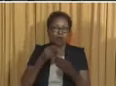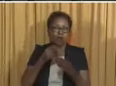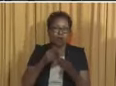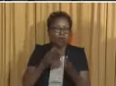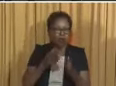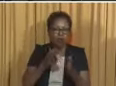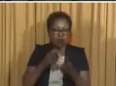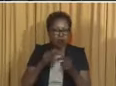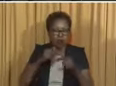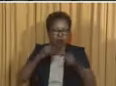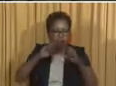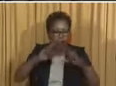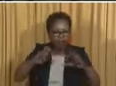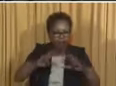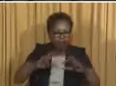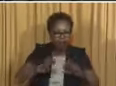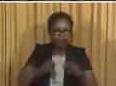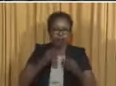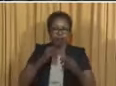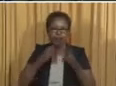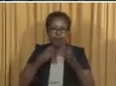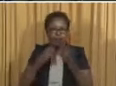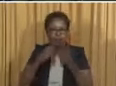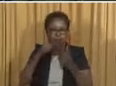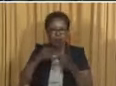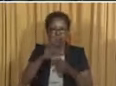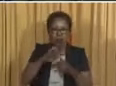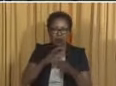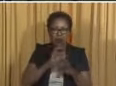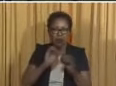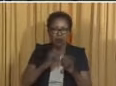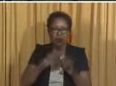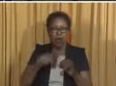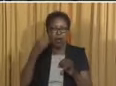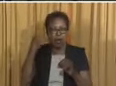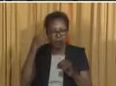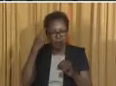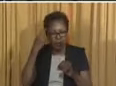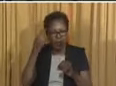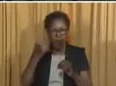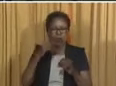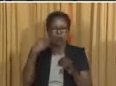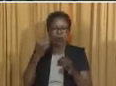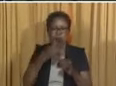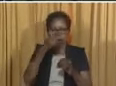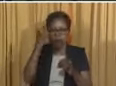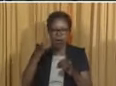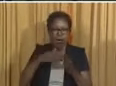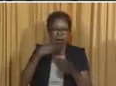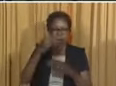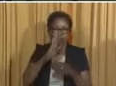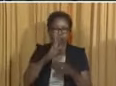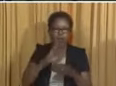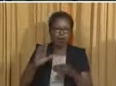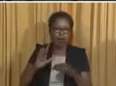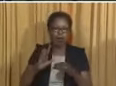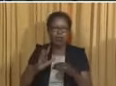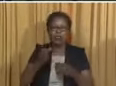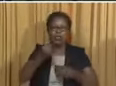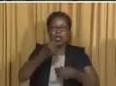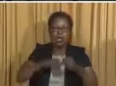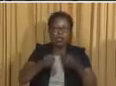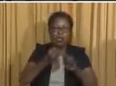bill before it's been passed into law. I reiterate, it's only after a bill has been enacted and attained the status of a